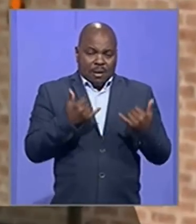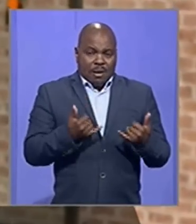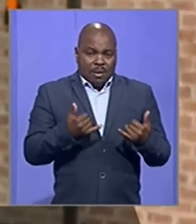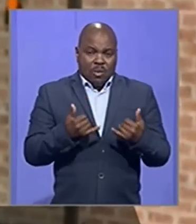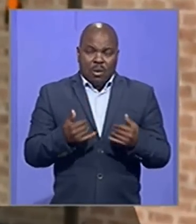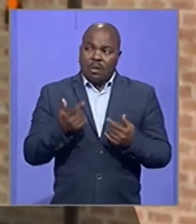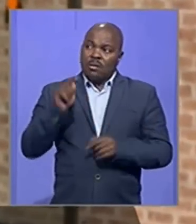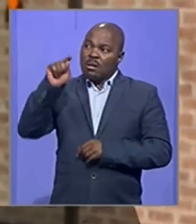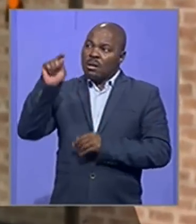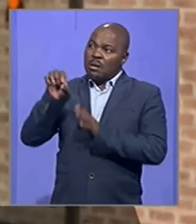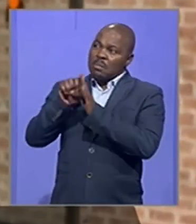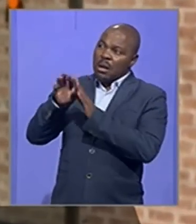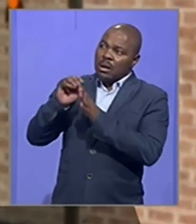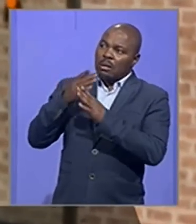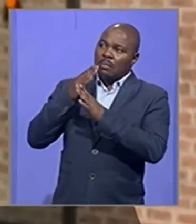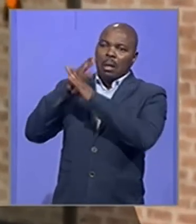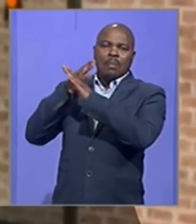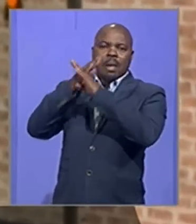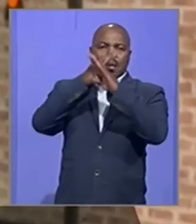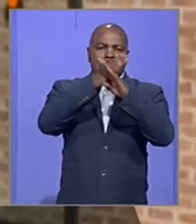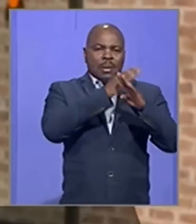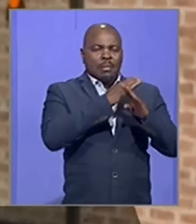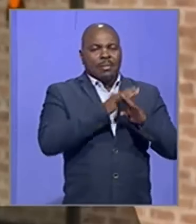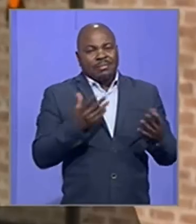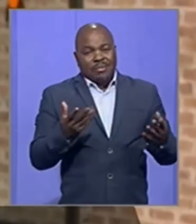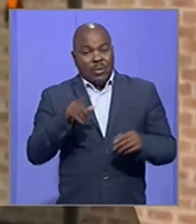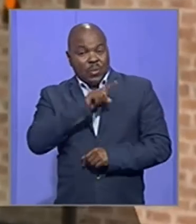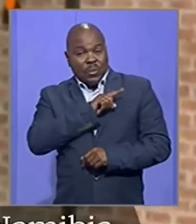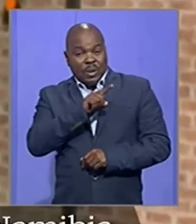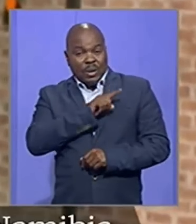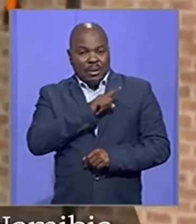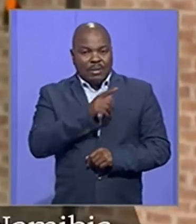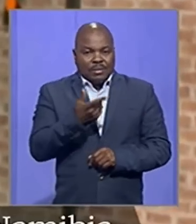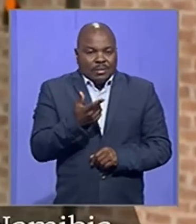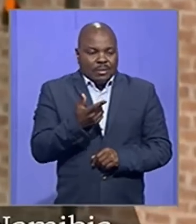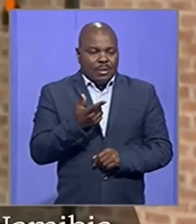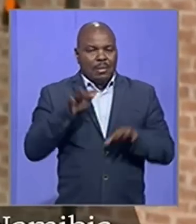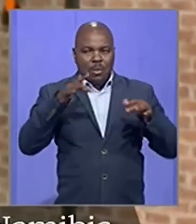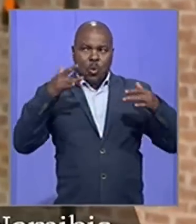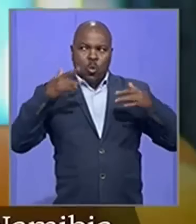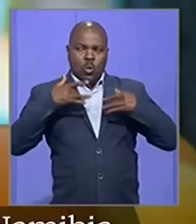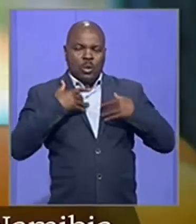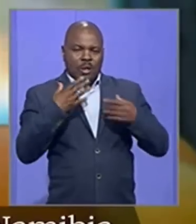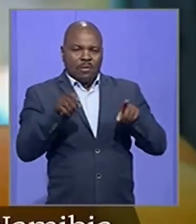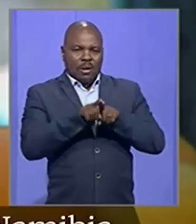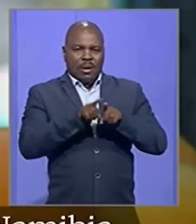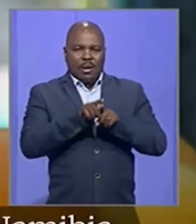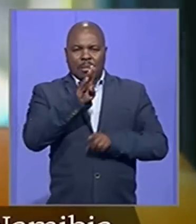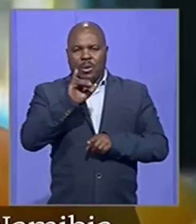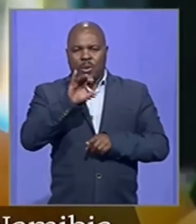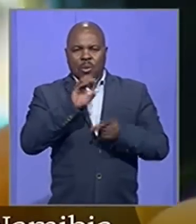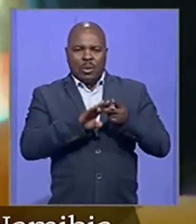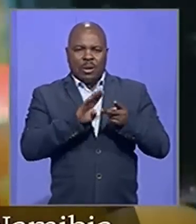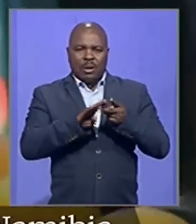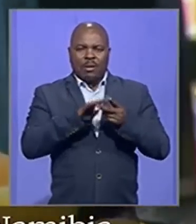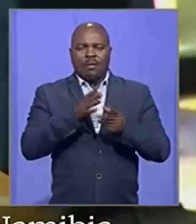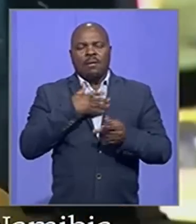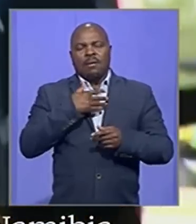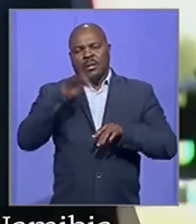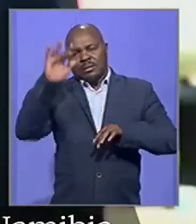of markets, including some where we have trade agreements, because of biosecurity concerns. Citrus black spot, foot and